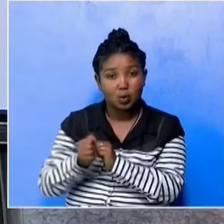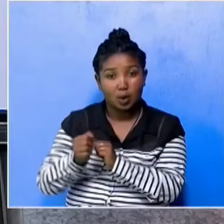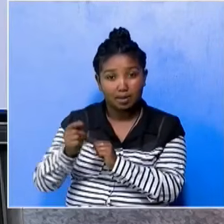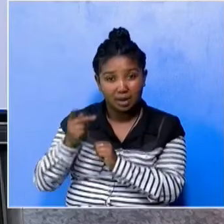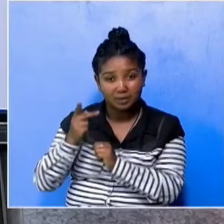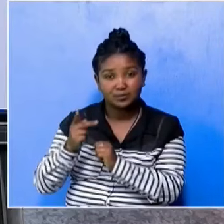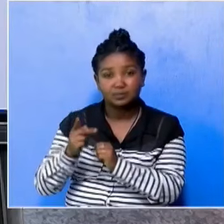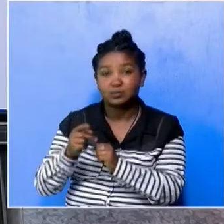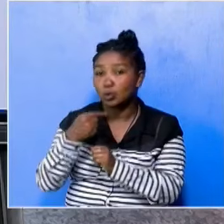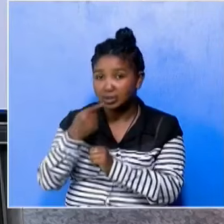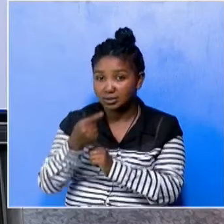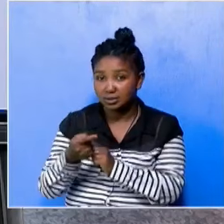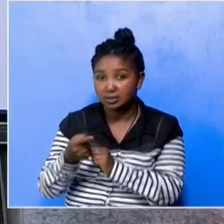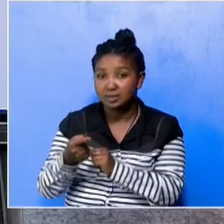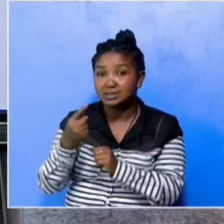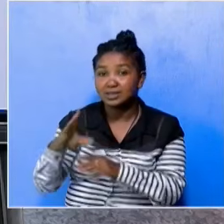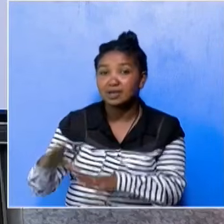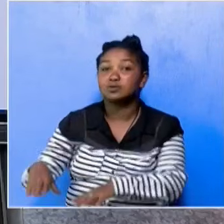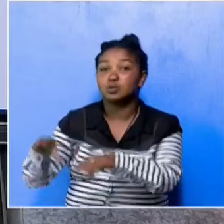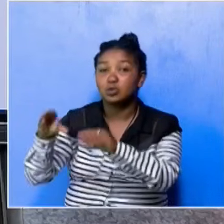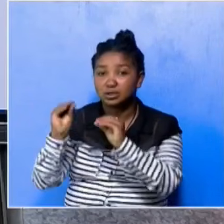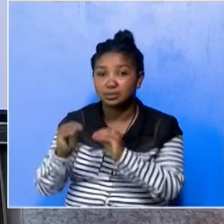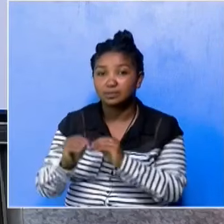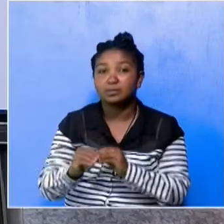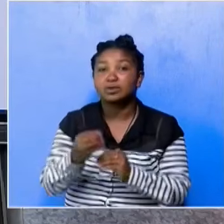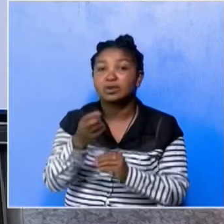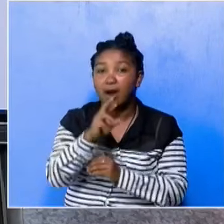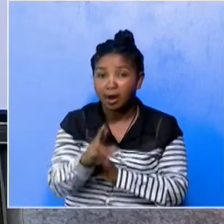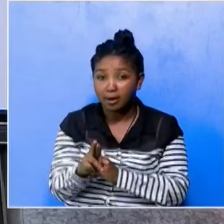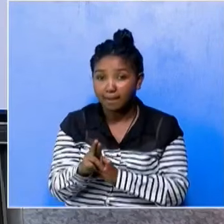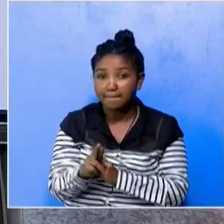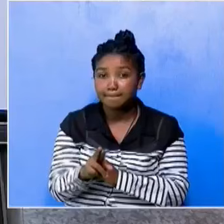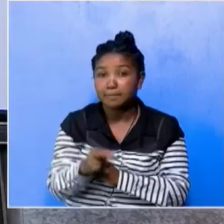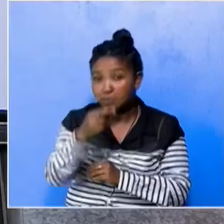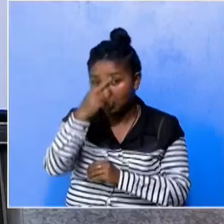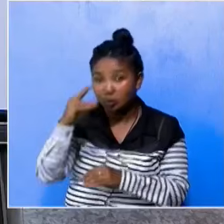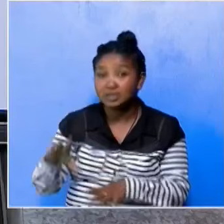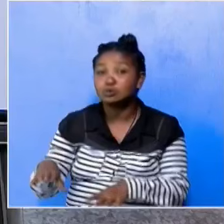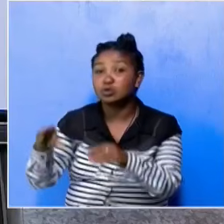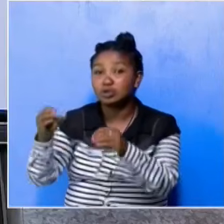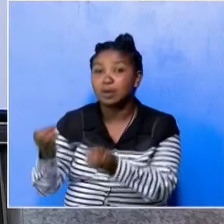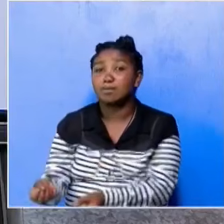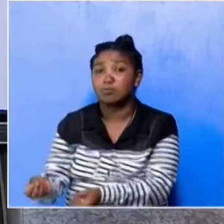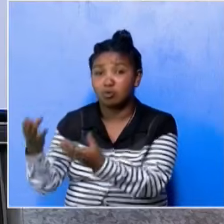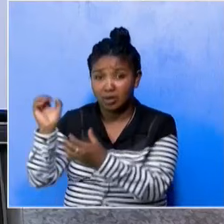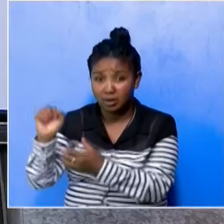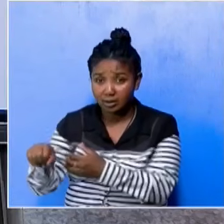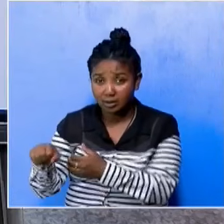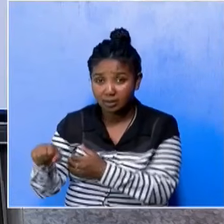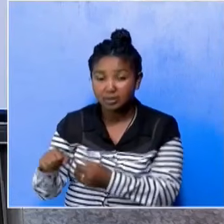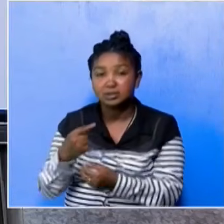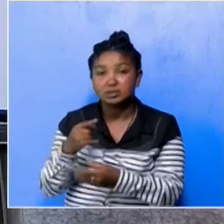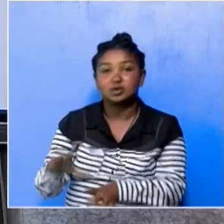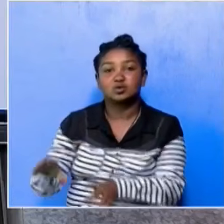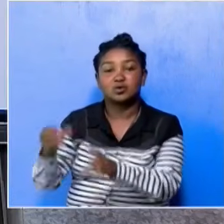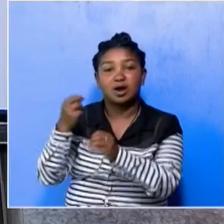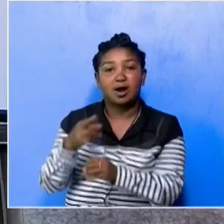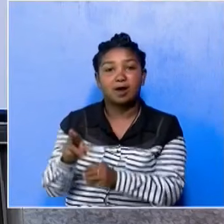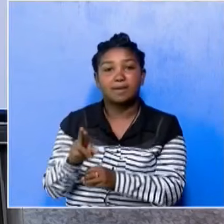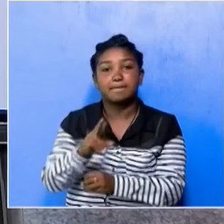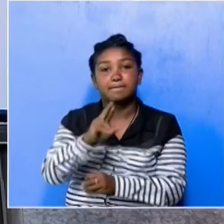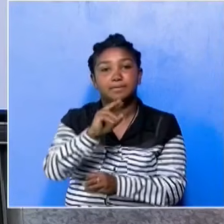voice, we can say the students are, because the students are plural, okay? The students